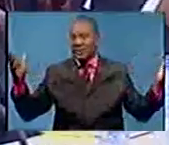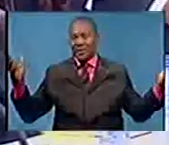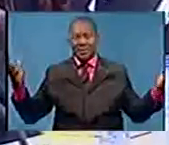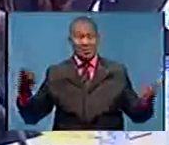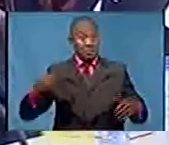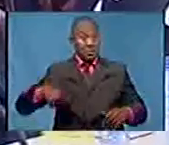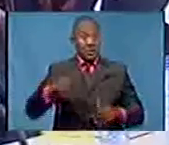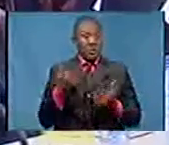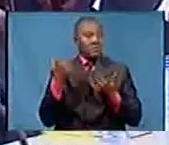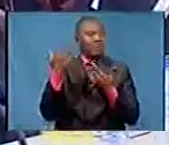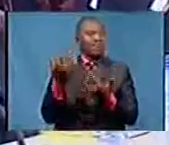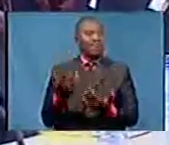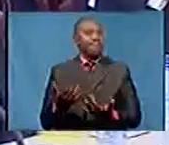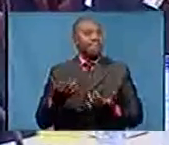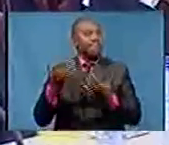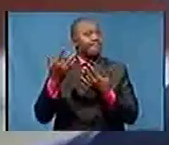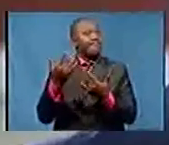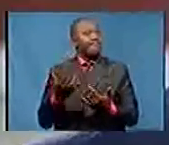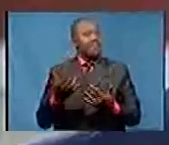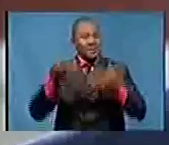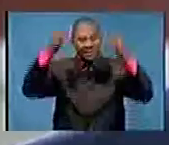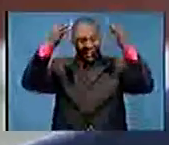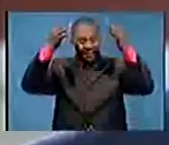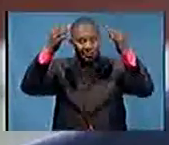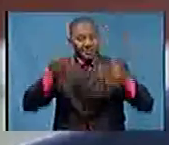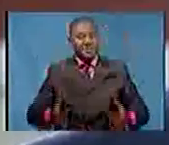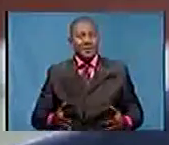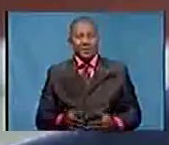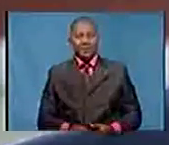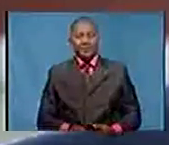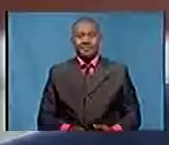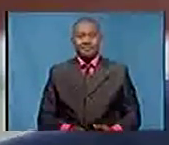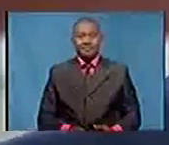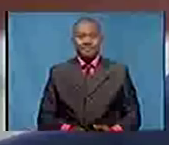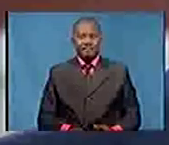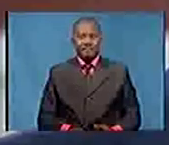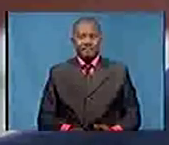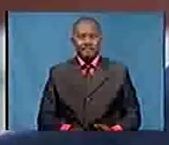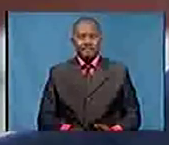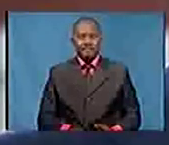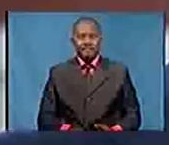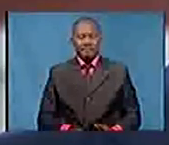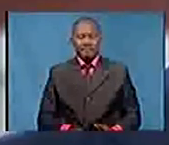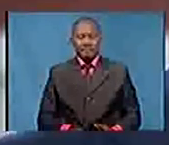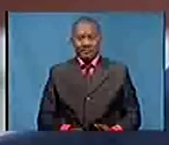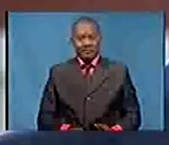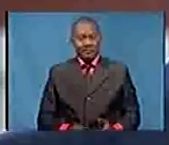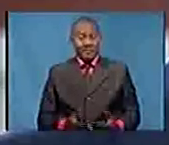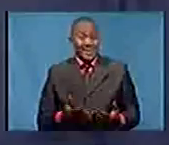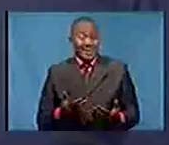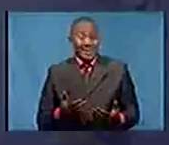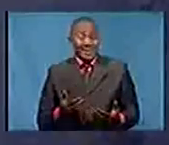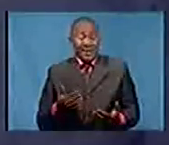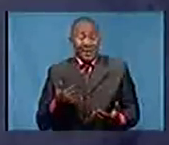for judgment. I believe that any move on the part